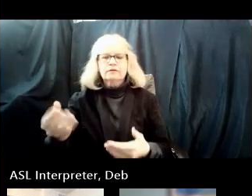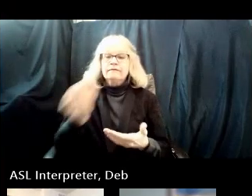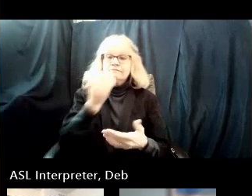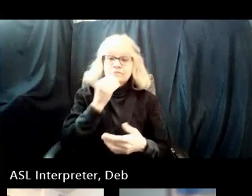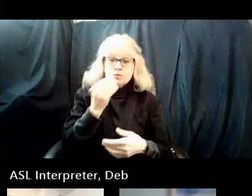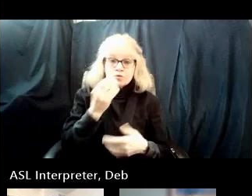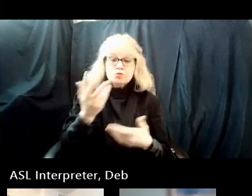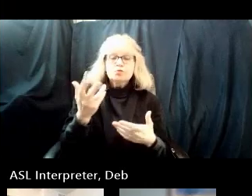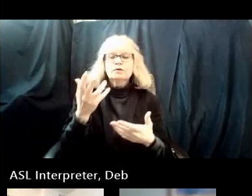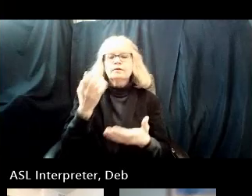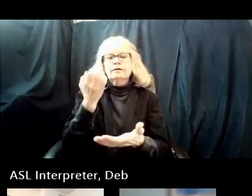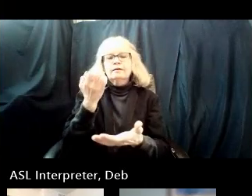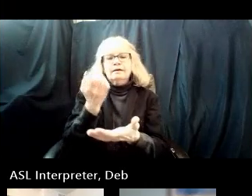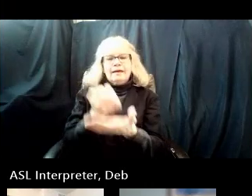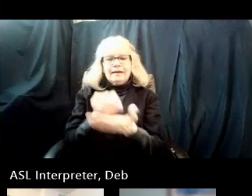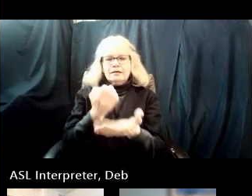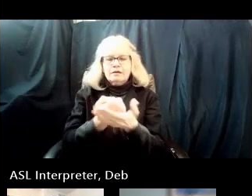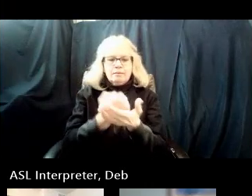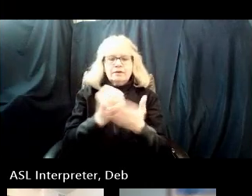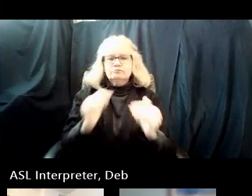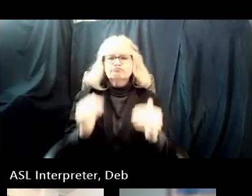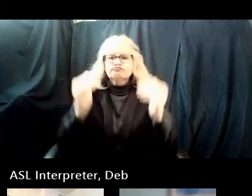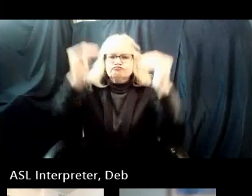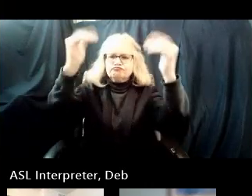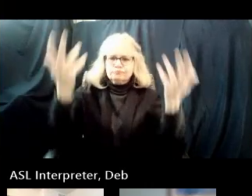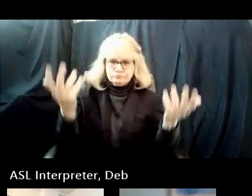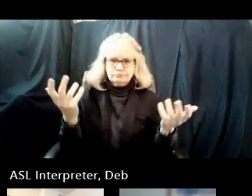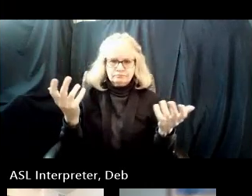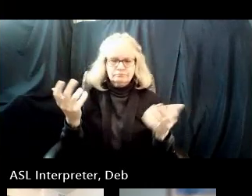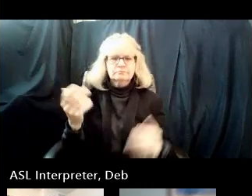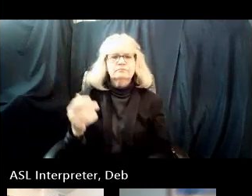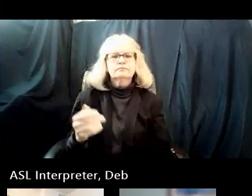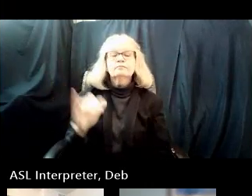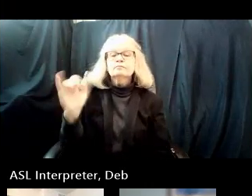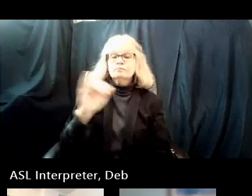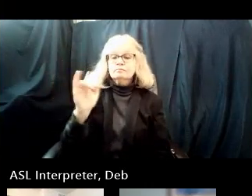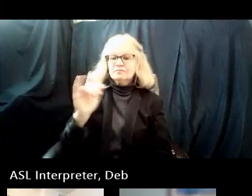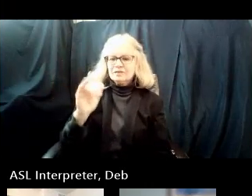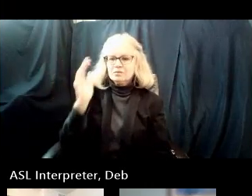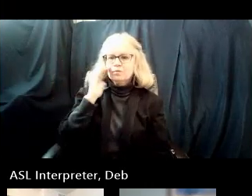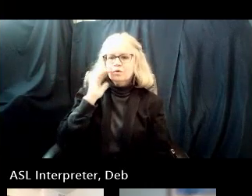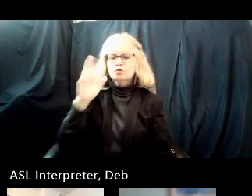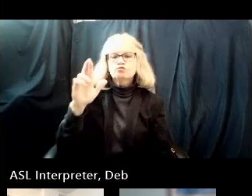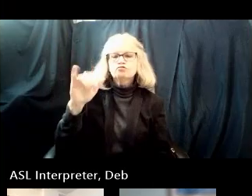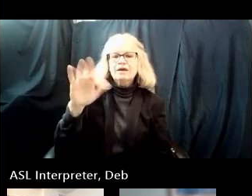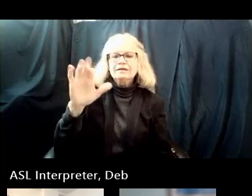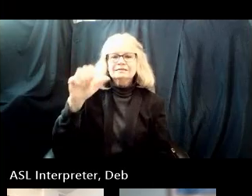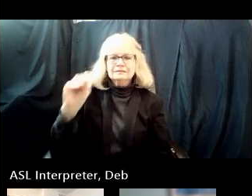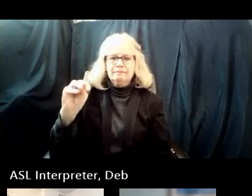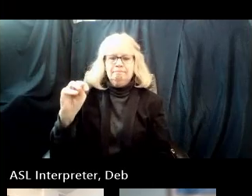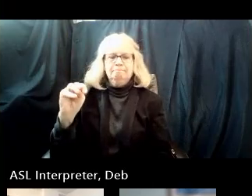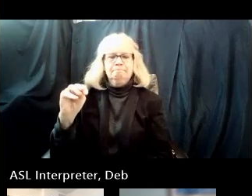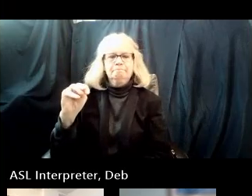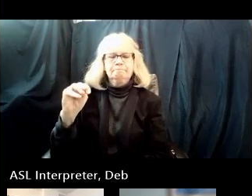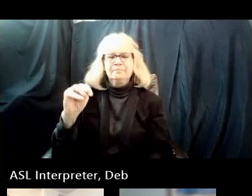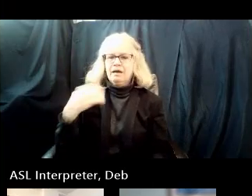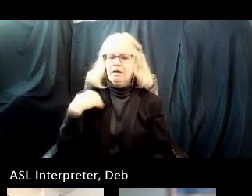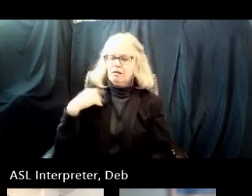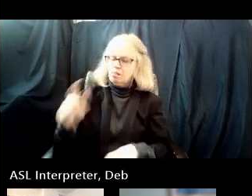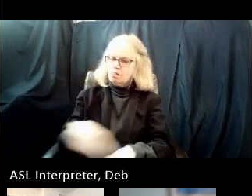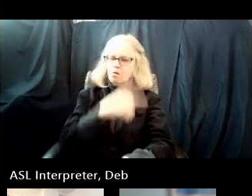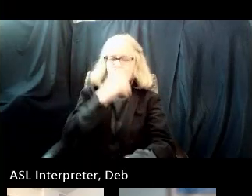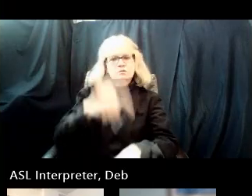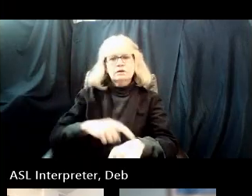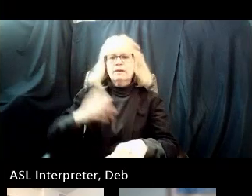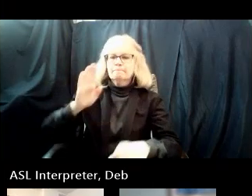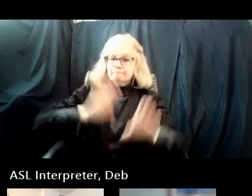and economic mobility. In addition, we know that racism has had long-term biological